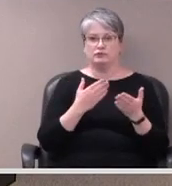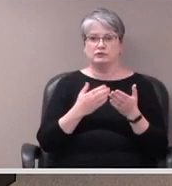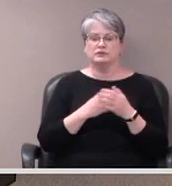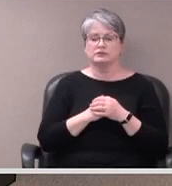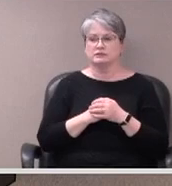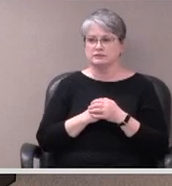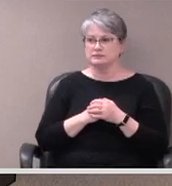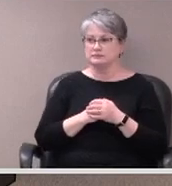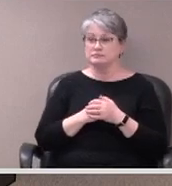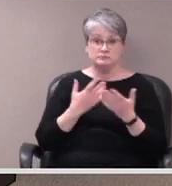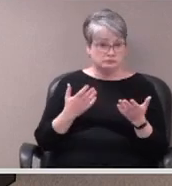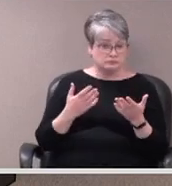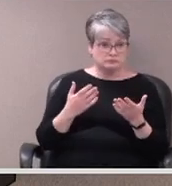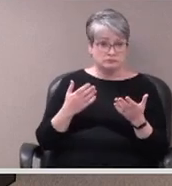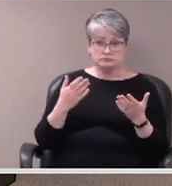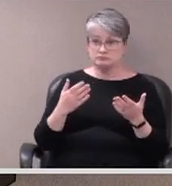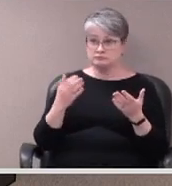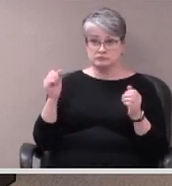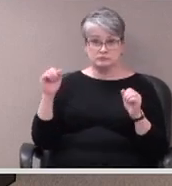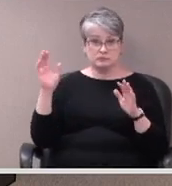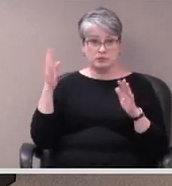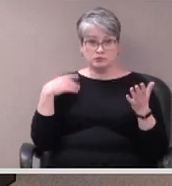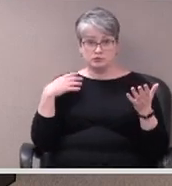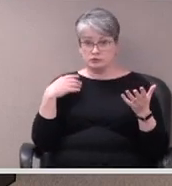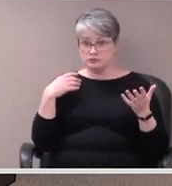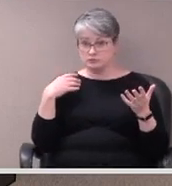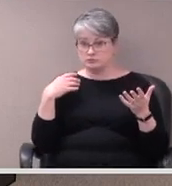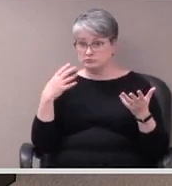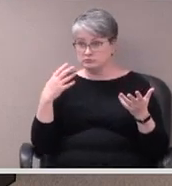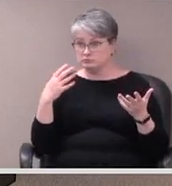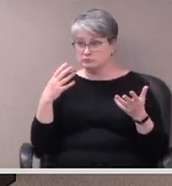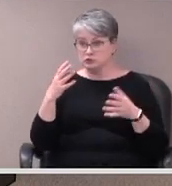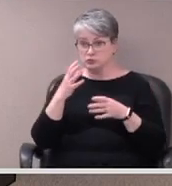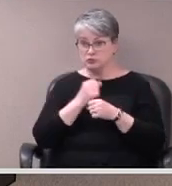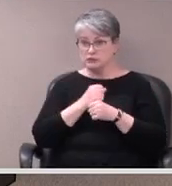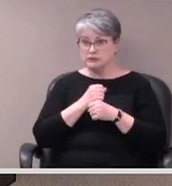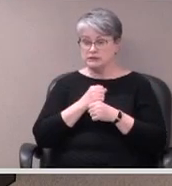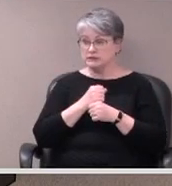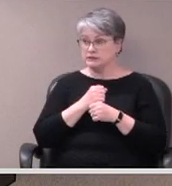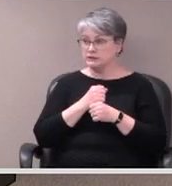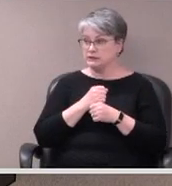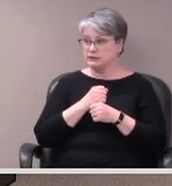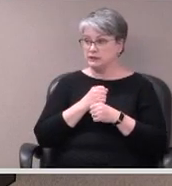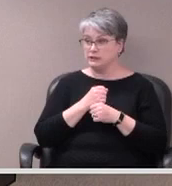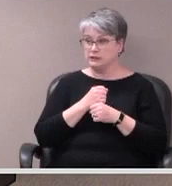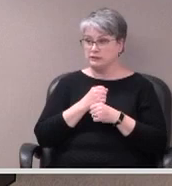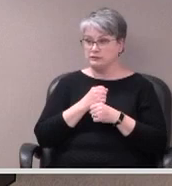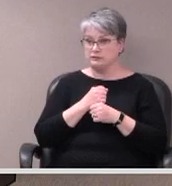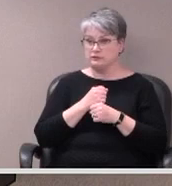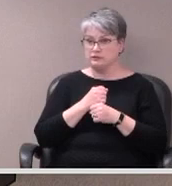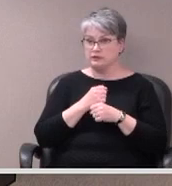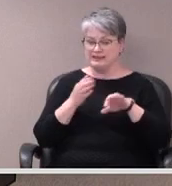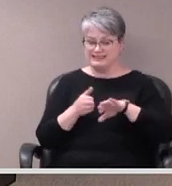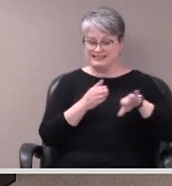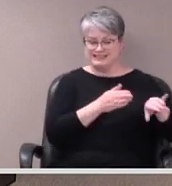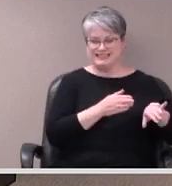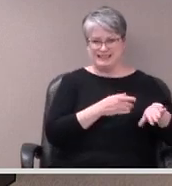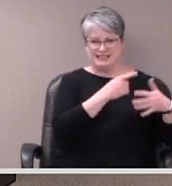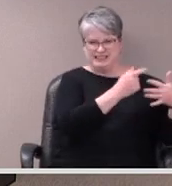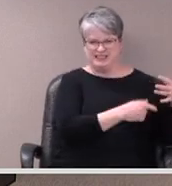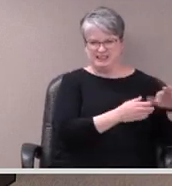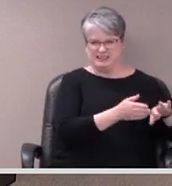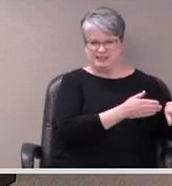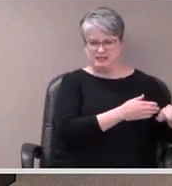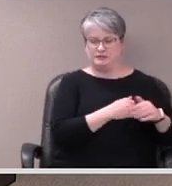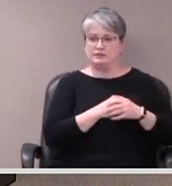point, is there a motion to receive the consent calendar minus the items that I just mentioned? And